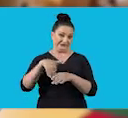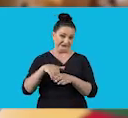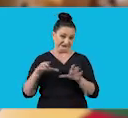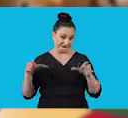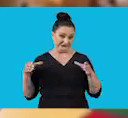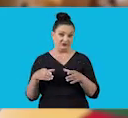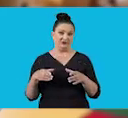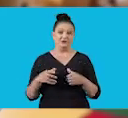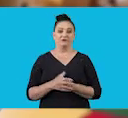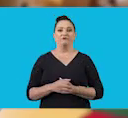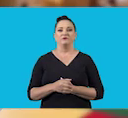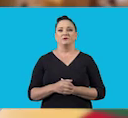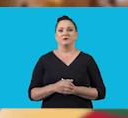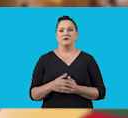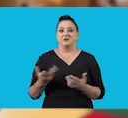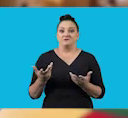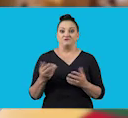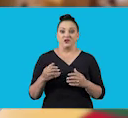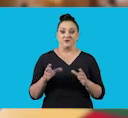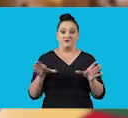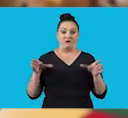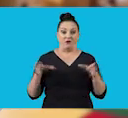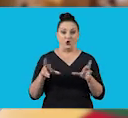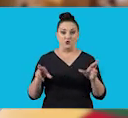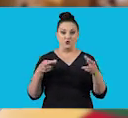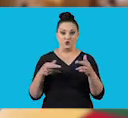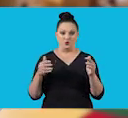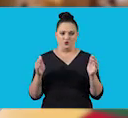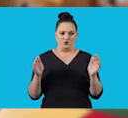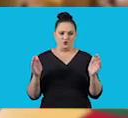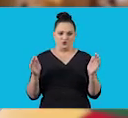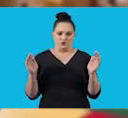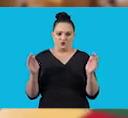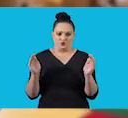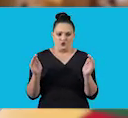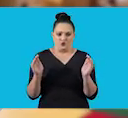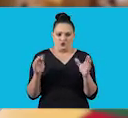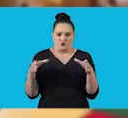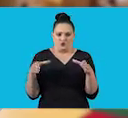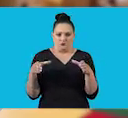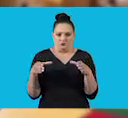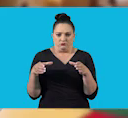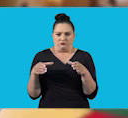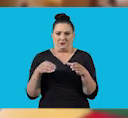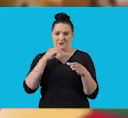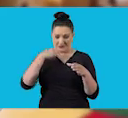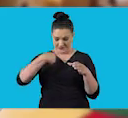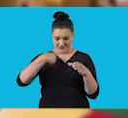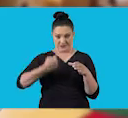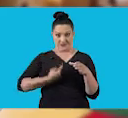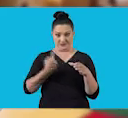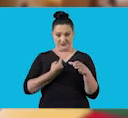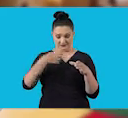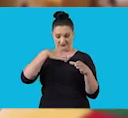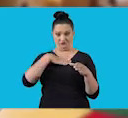a class, and there's 30 of you. If we now decrease the shape or decrease the size of the class, does that